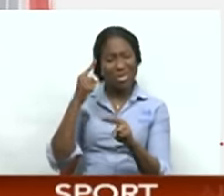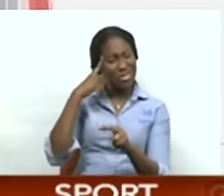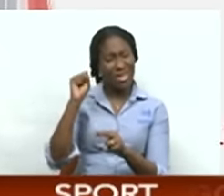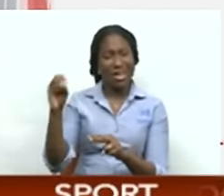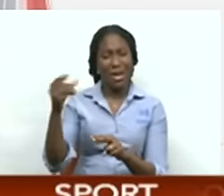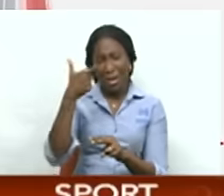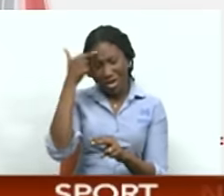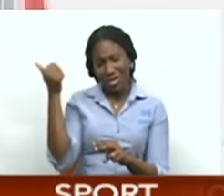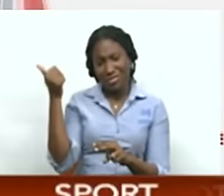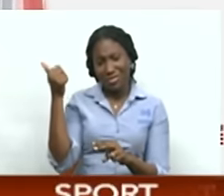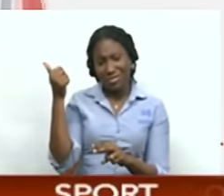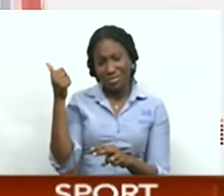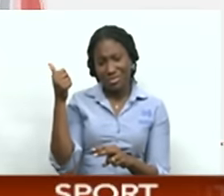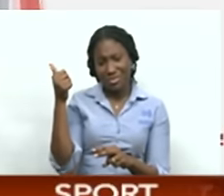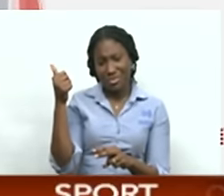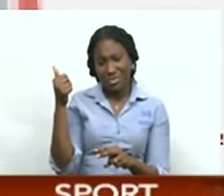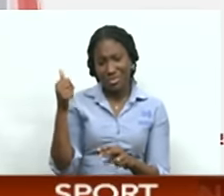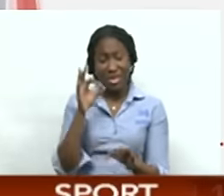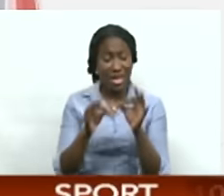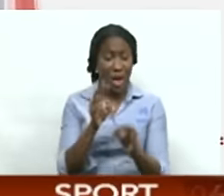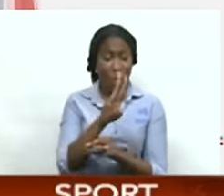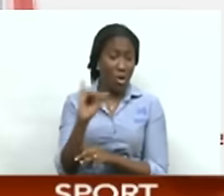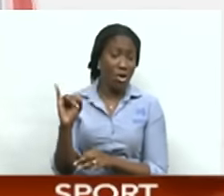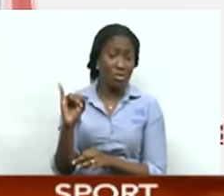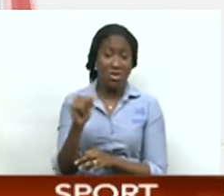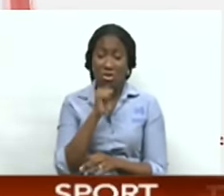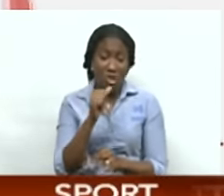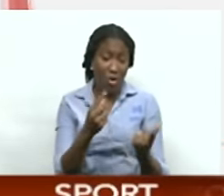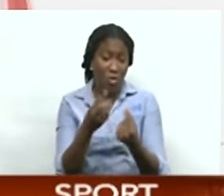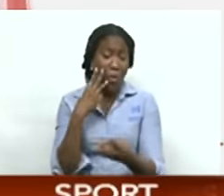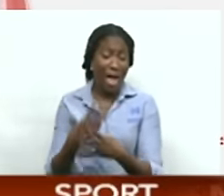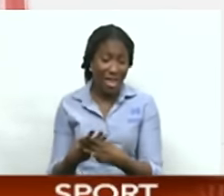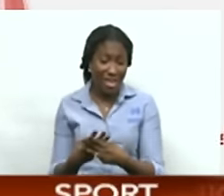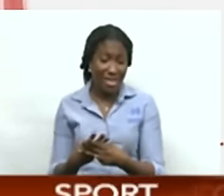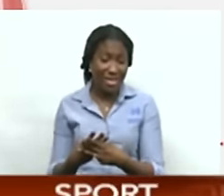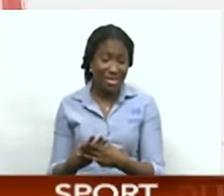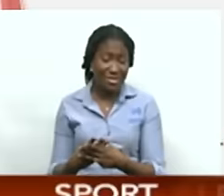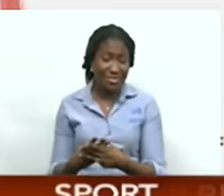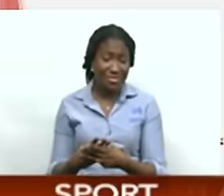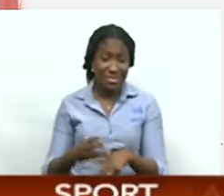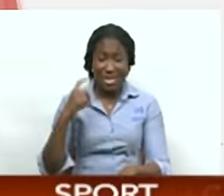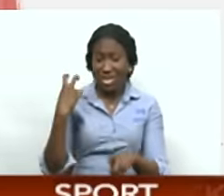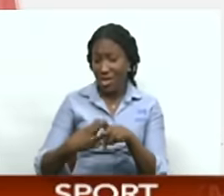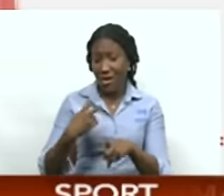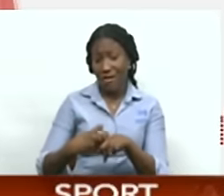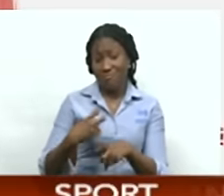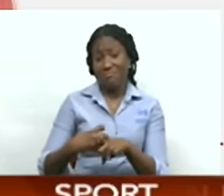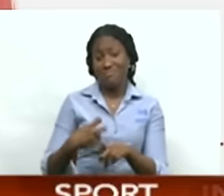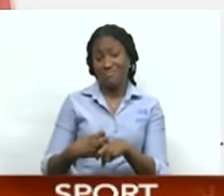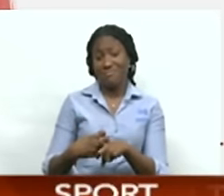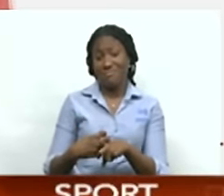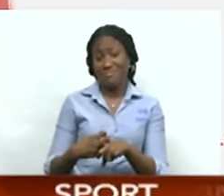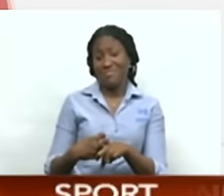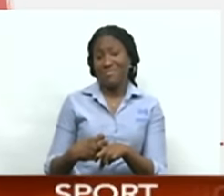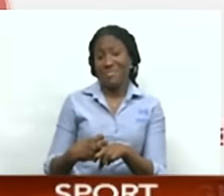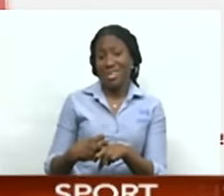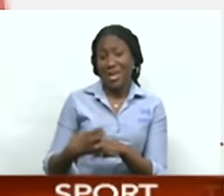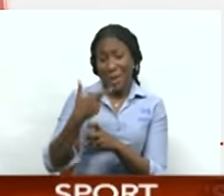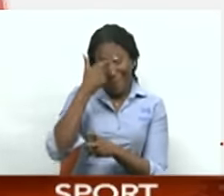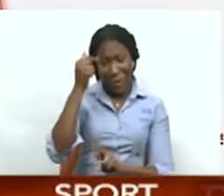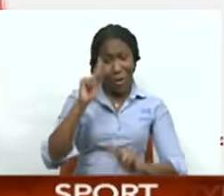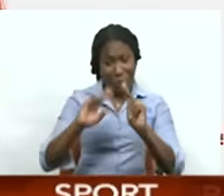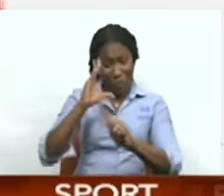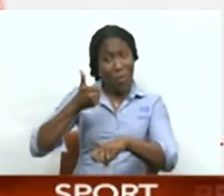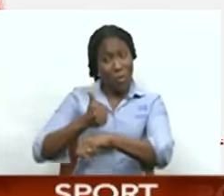if the West Indies doesn't do well, it's hard to get away from the perception. Hey, maybe he should have been focusing on the West Indies